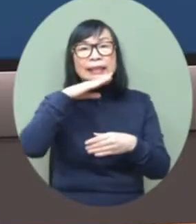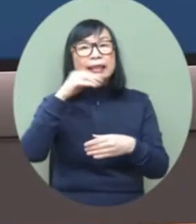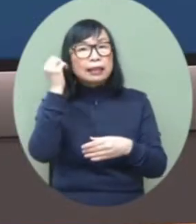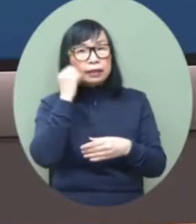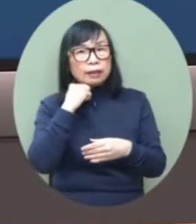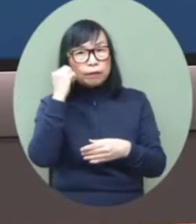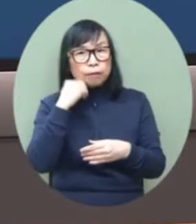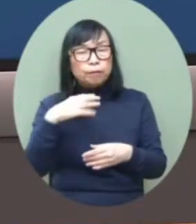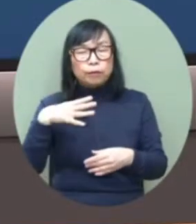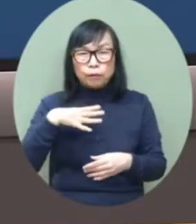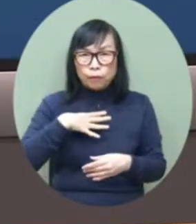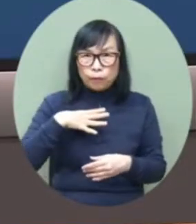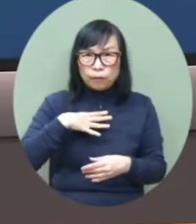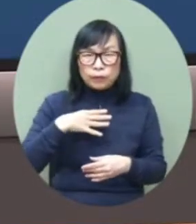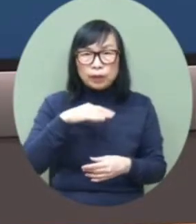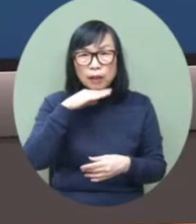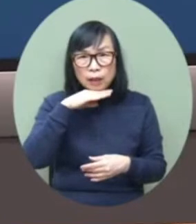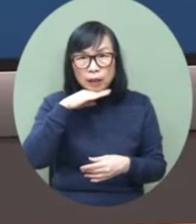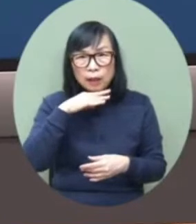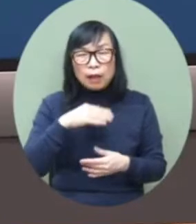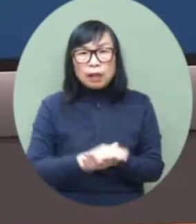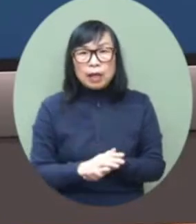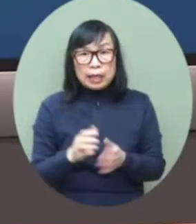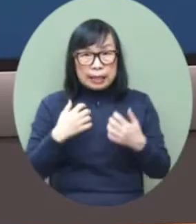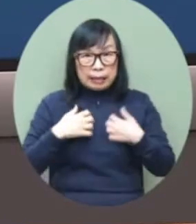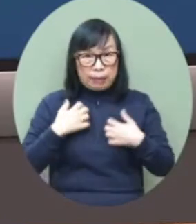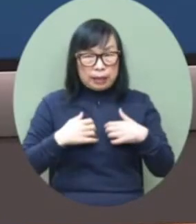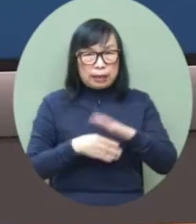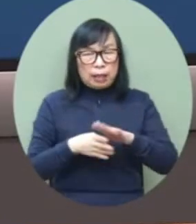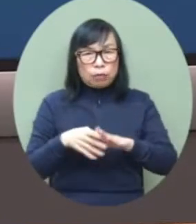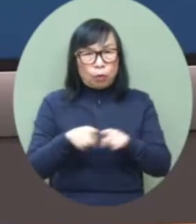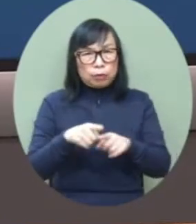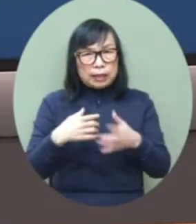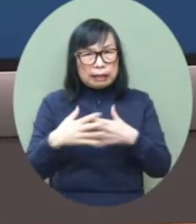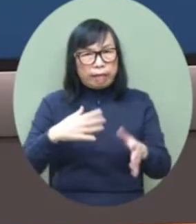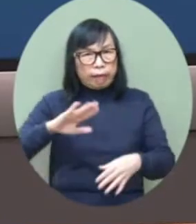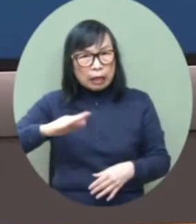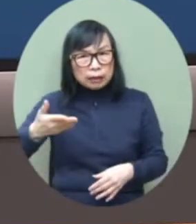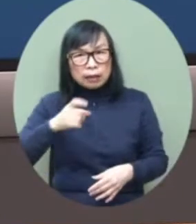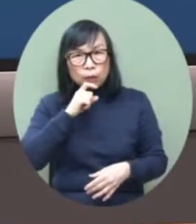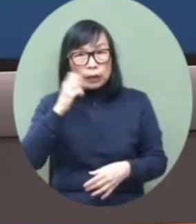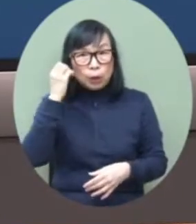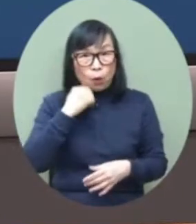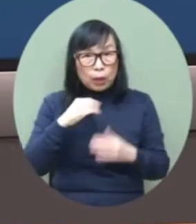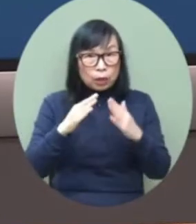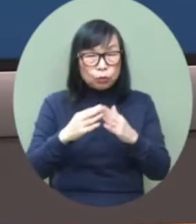very severe. We have a lot of people waiting for medical care who are